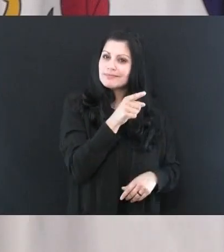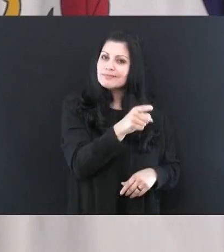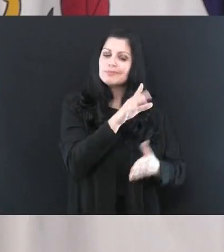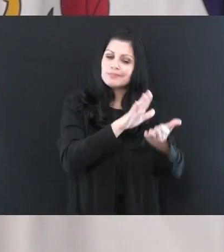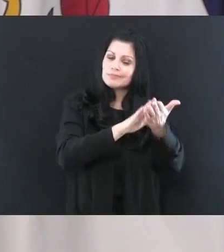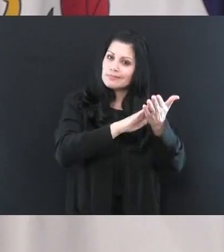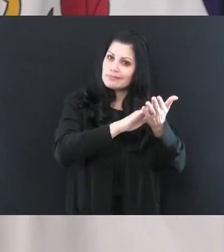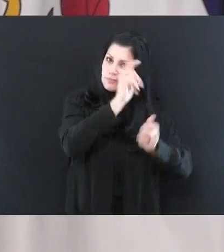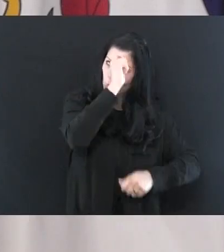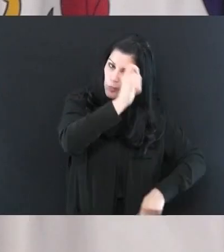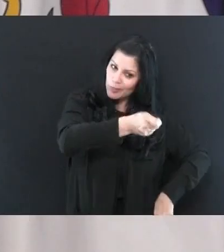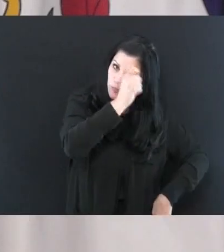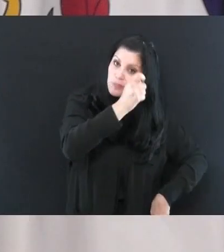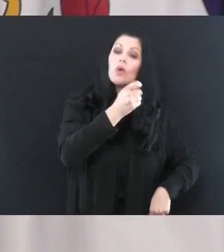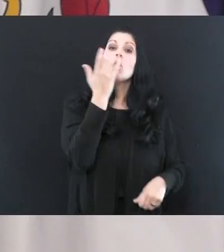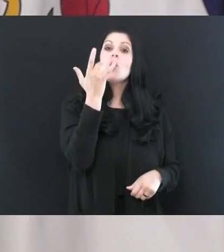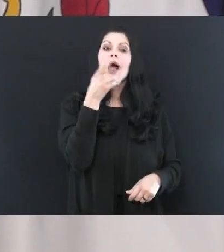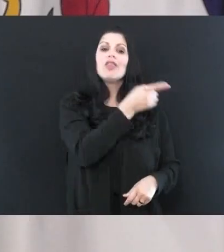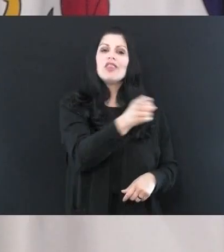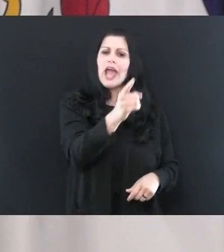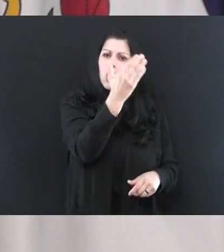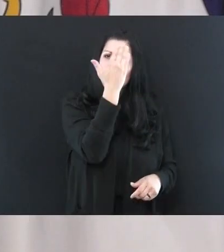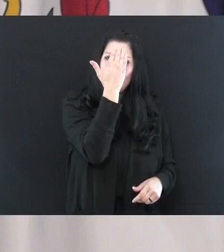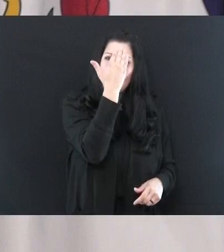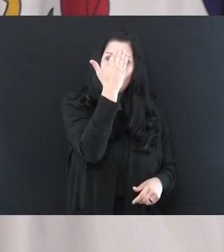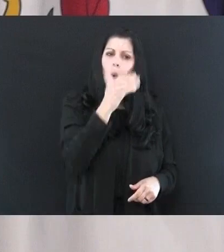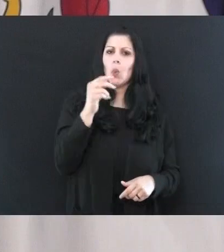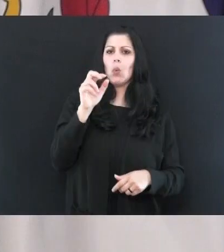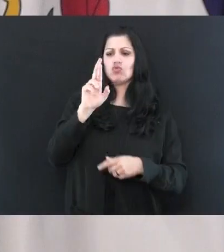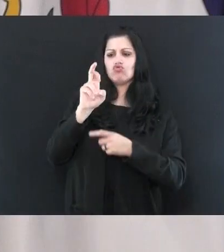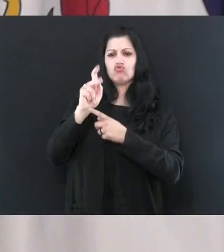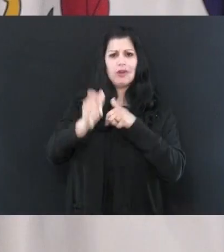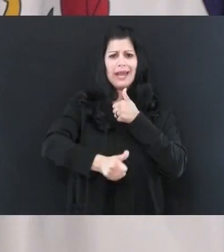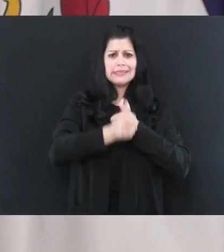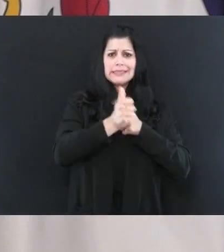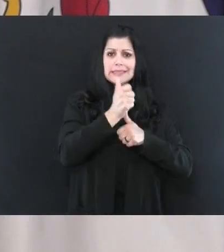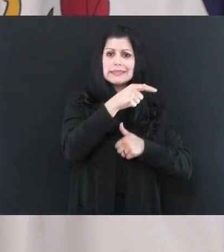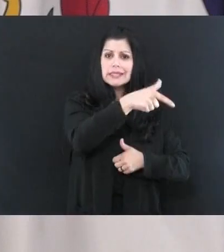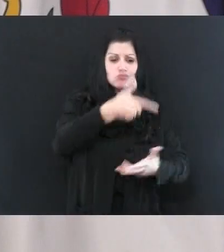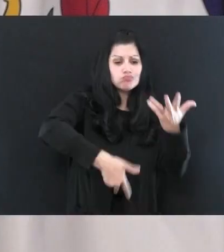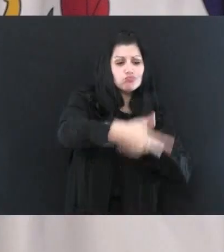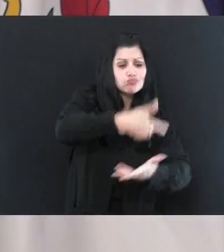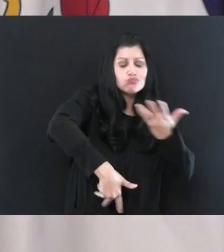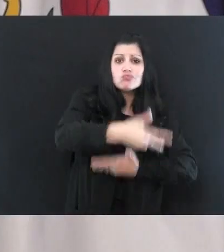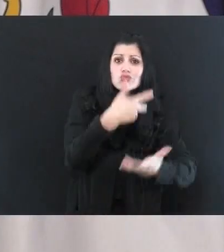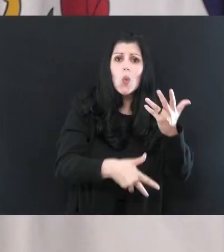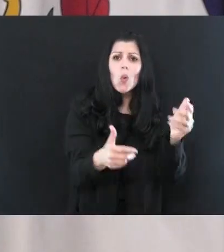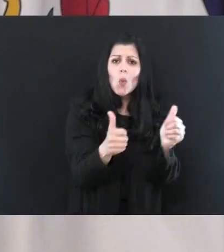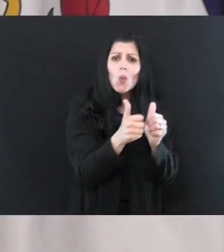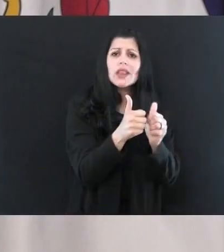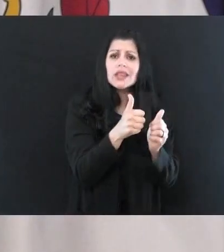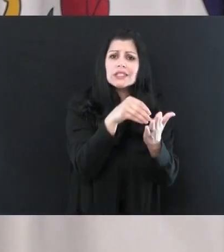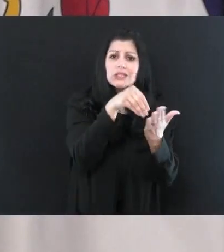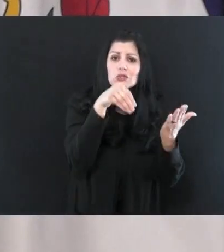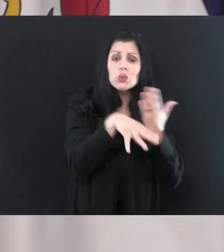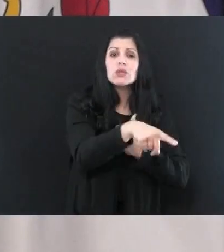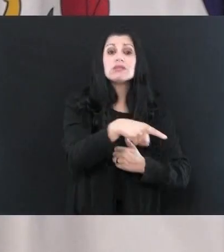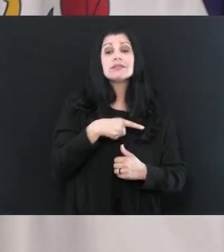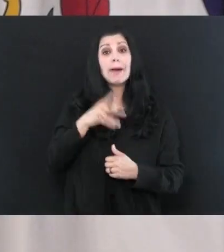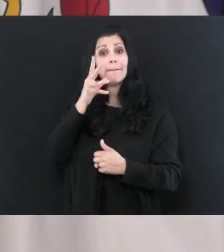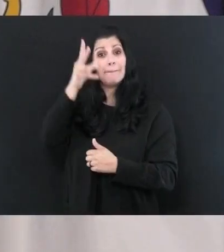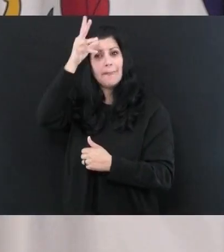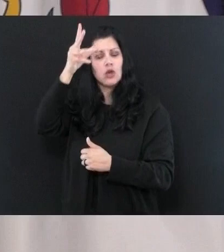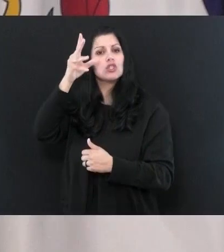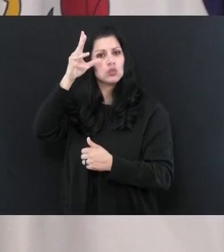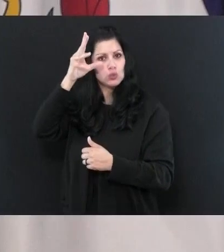a level of risk, but they're wanting to be with the kids, and our parents know the choices